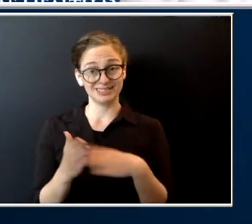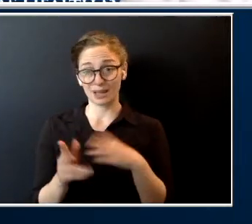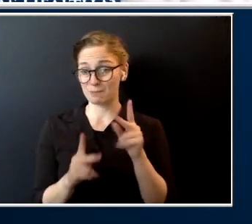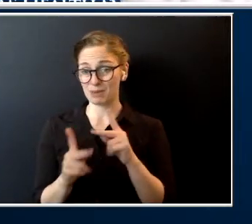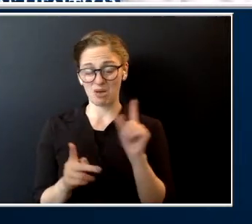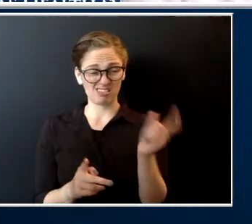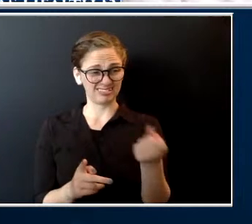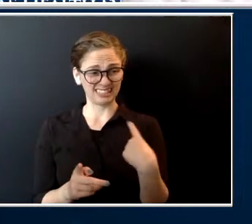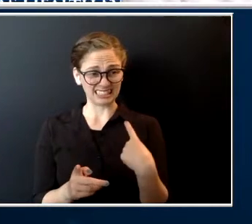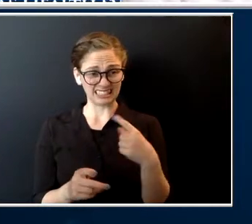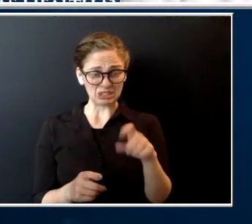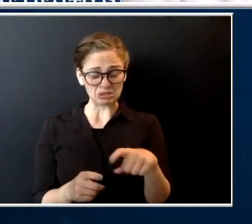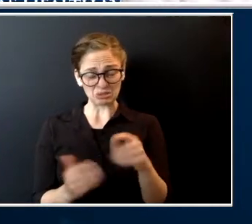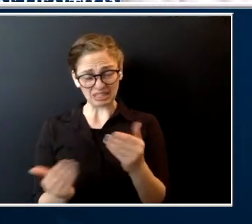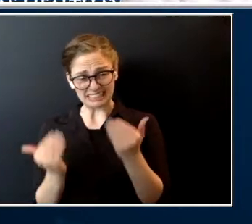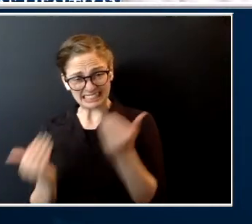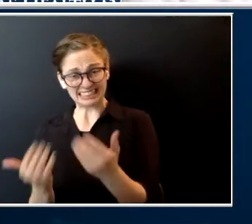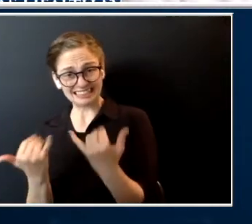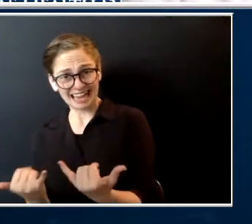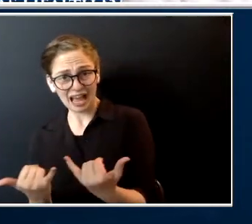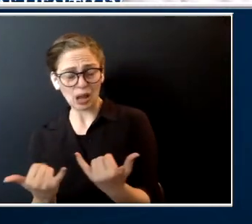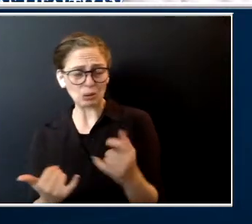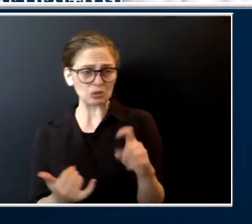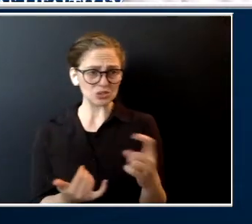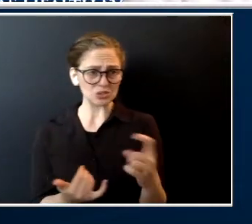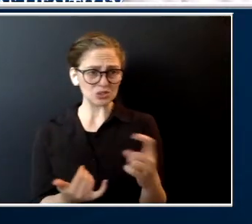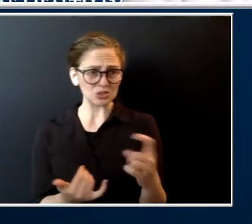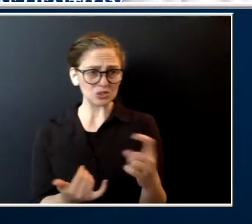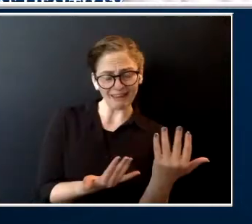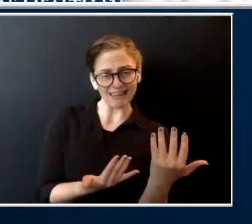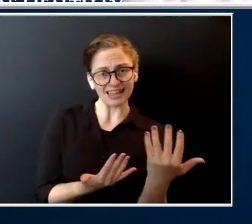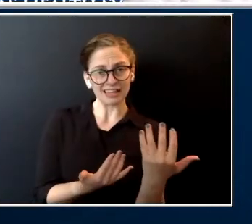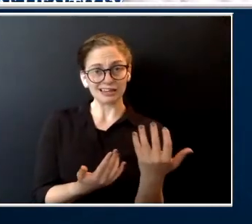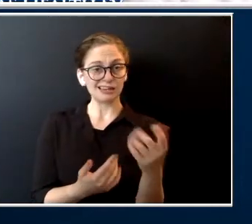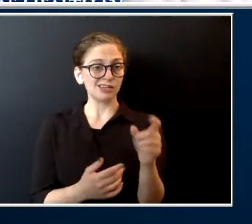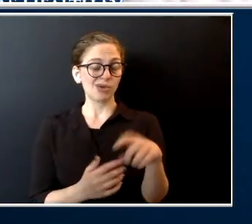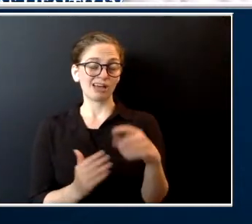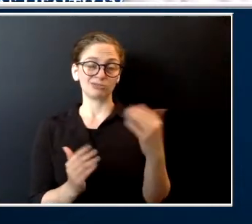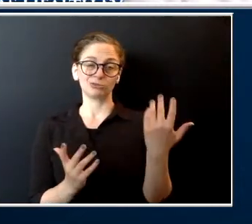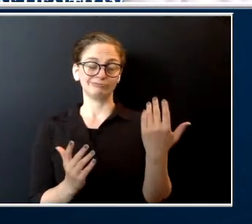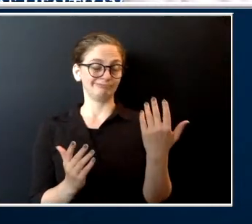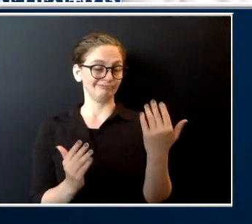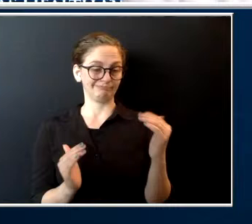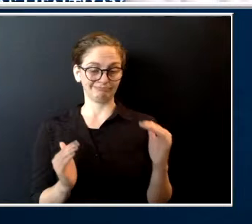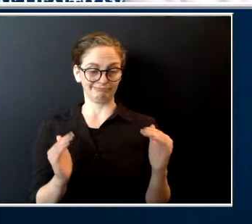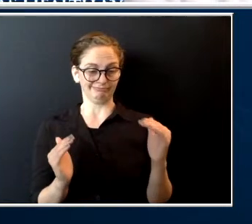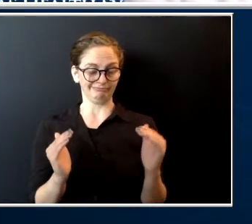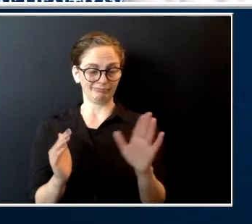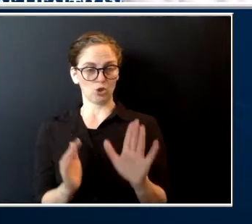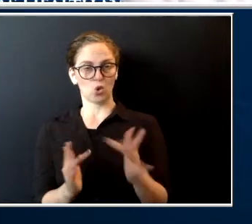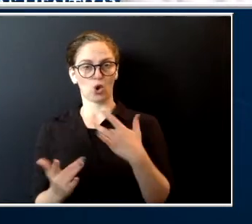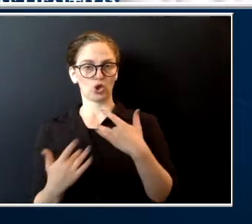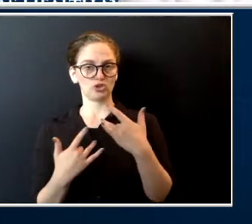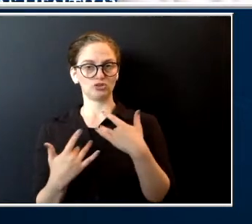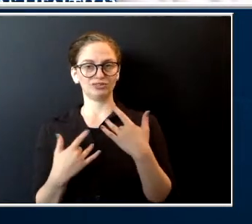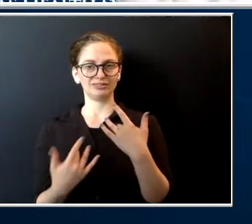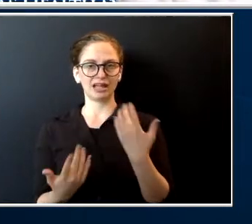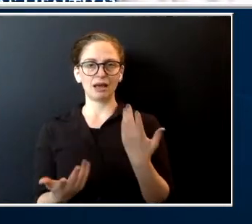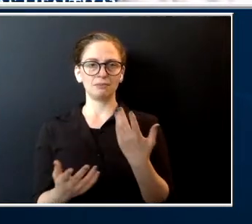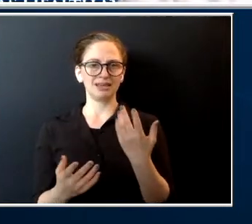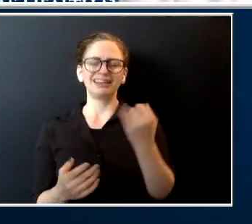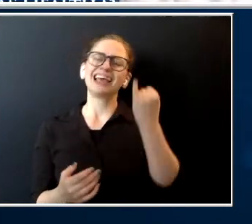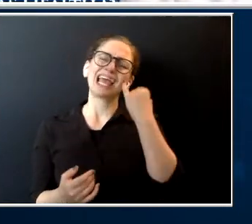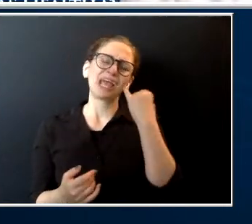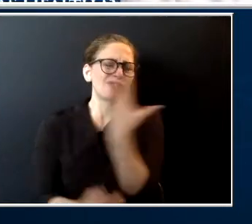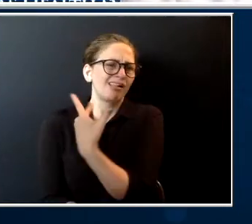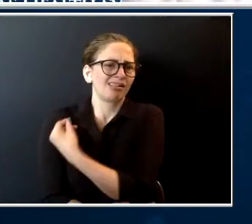You just have to do. You have to weigh those concerns, knowing that even if you get a vaccine now, you can still get another vaccine in 3 months. I mean, that's